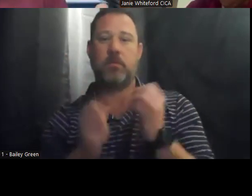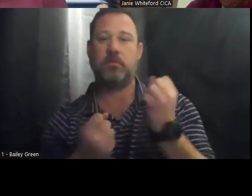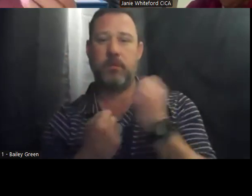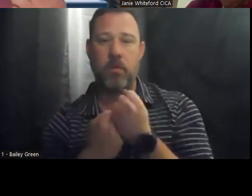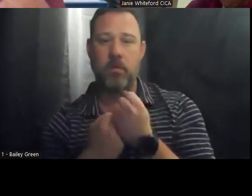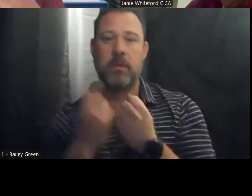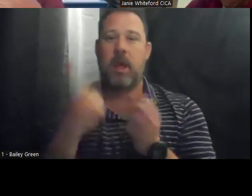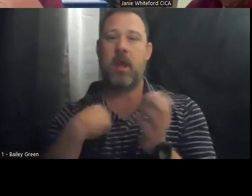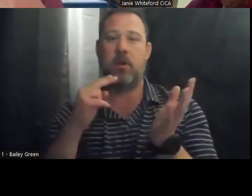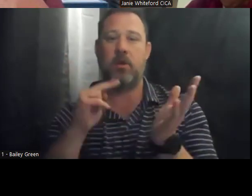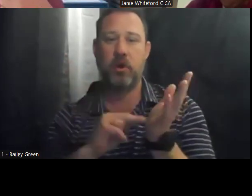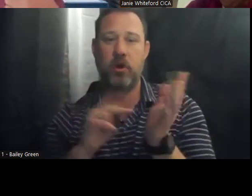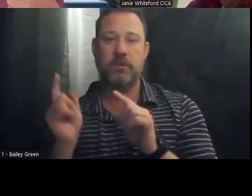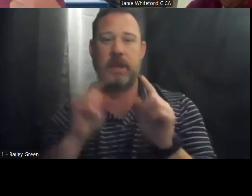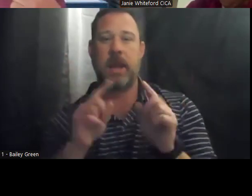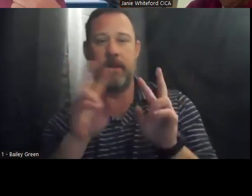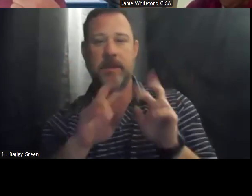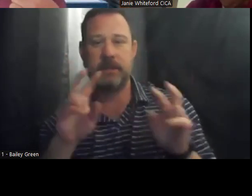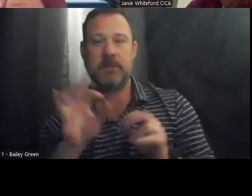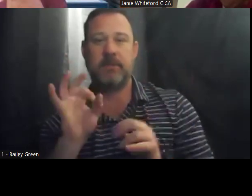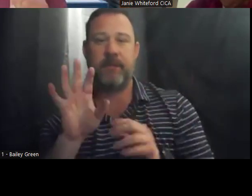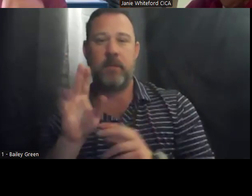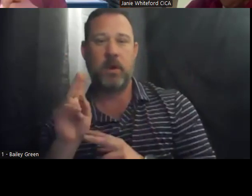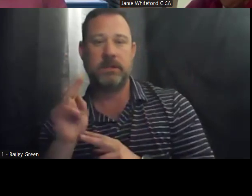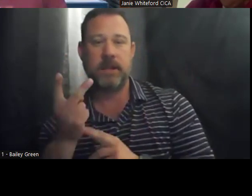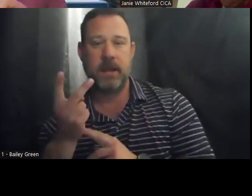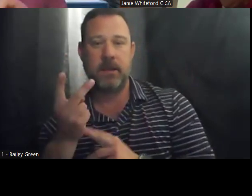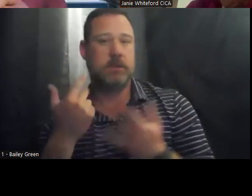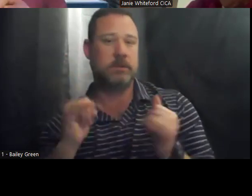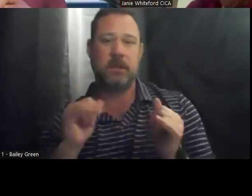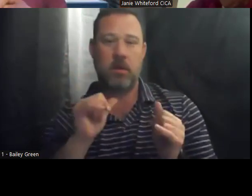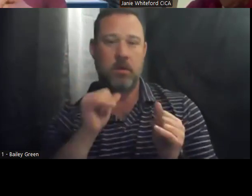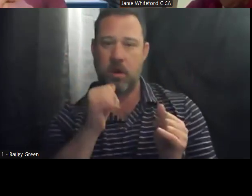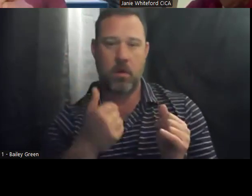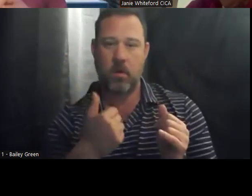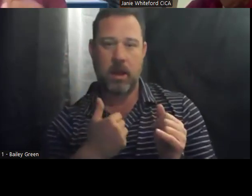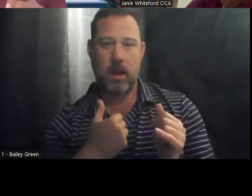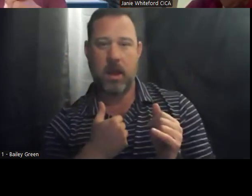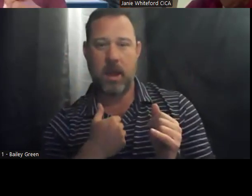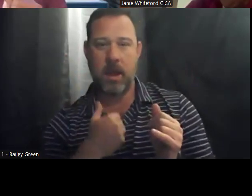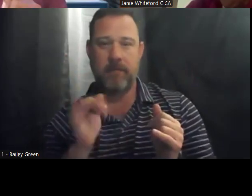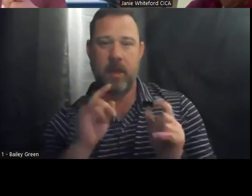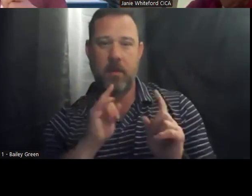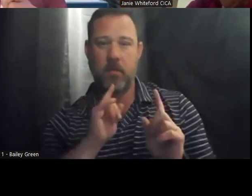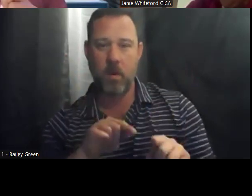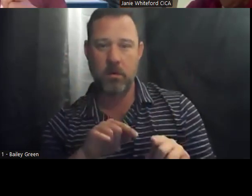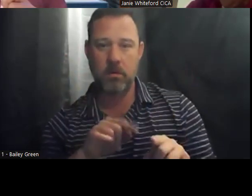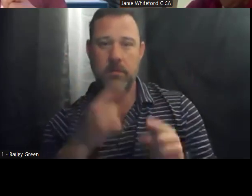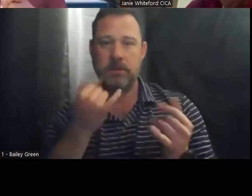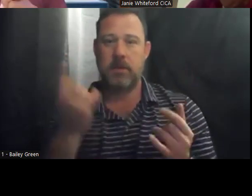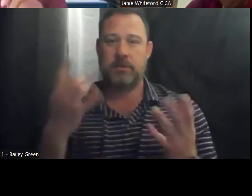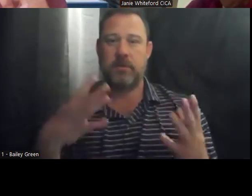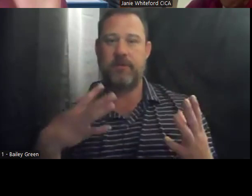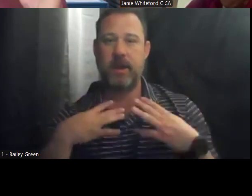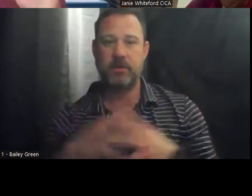had a nurse coming out to do an assessment February 2nd. We still don't have the report because now she's on